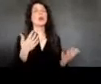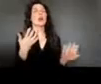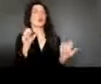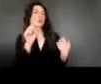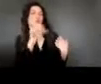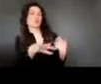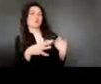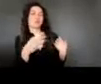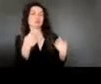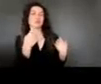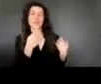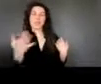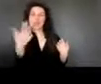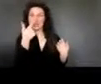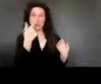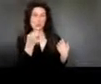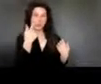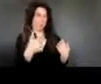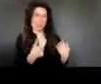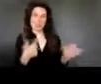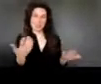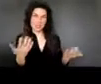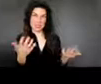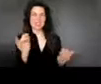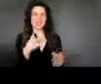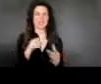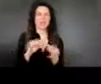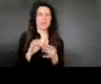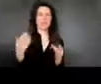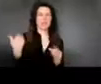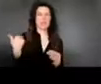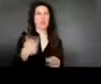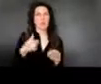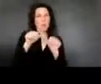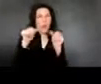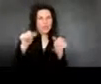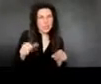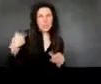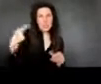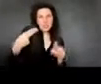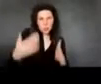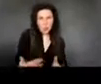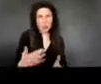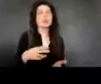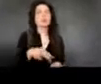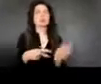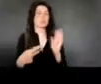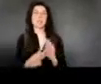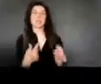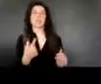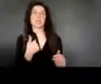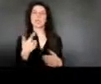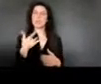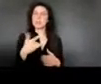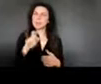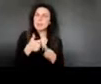was, again, as I said, I am an architectural historian. There's usually this kind of very